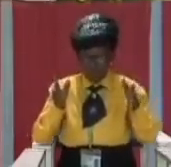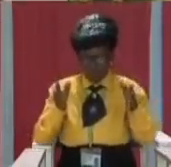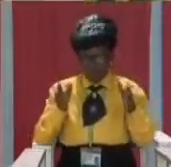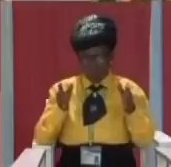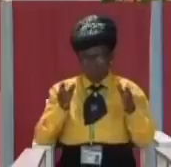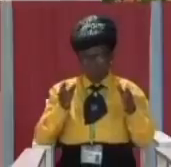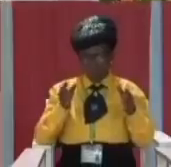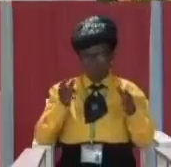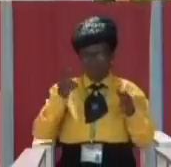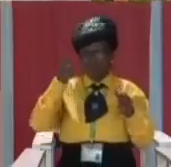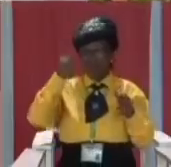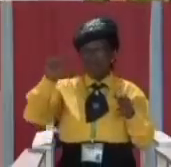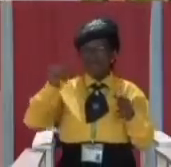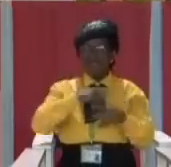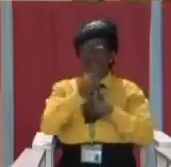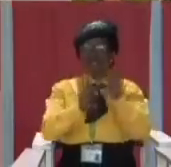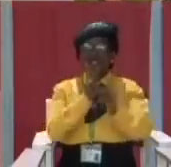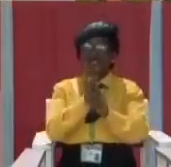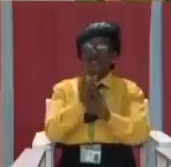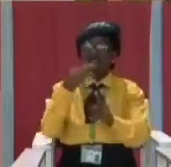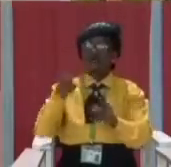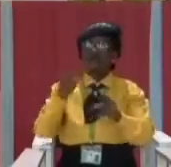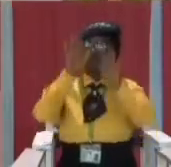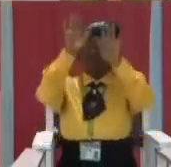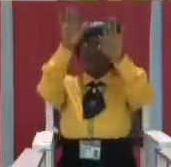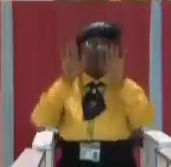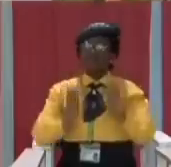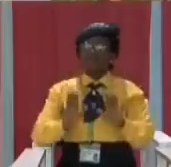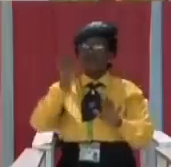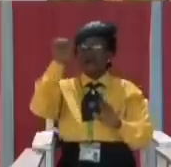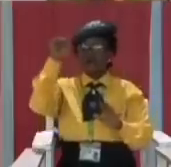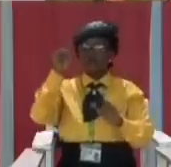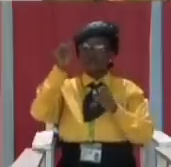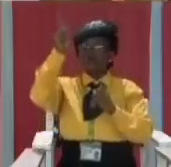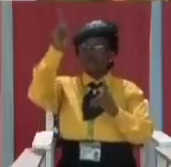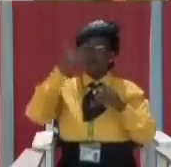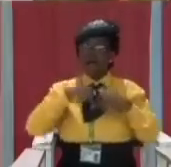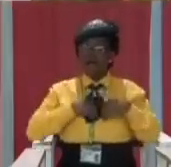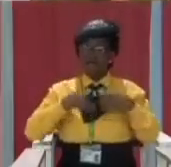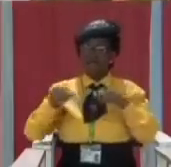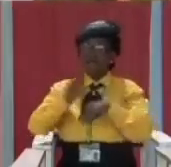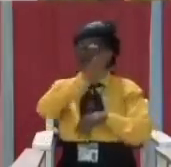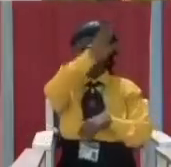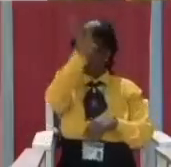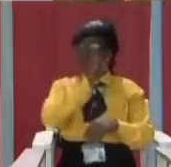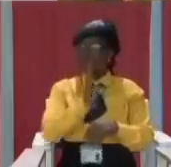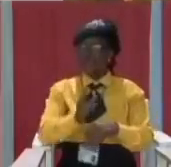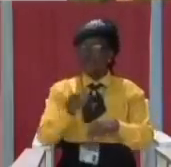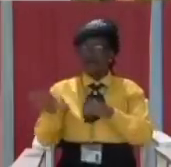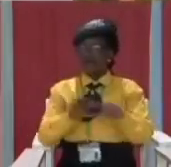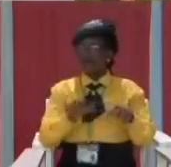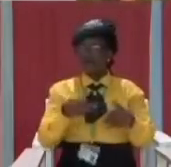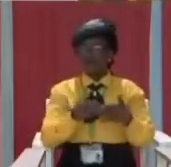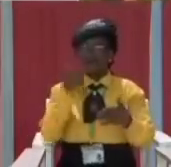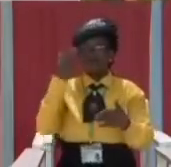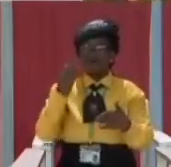The kind of miracles we have never done before, Father, perform in all our lives.